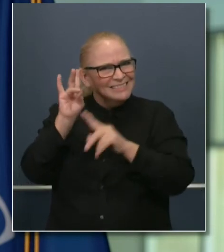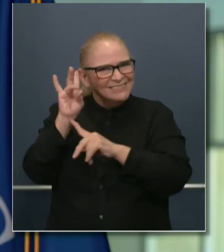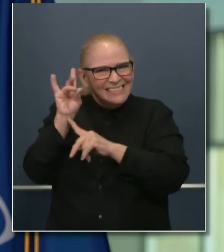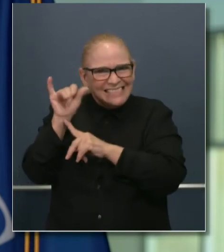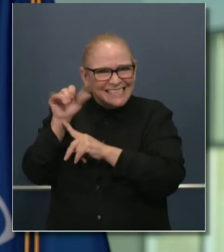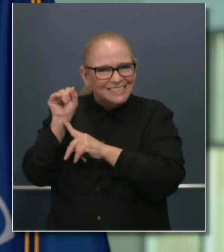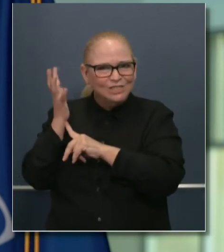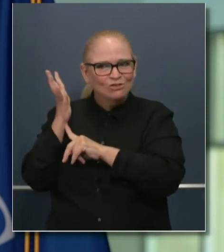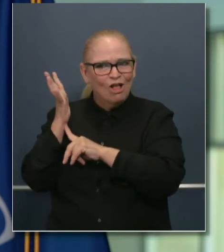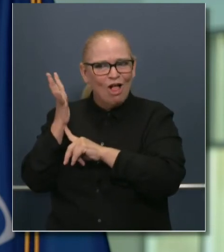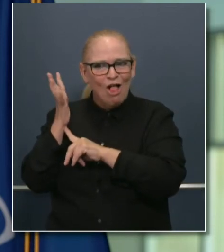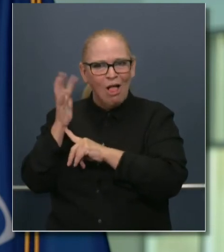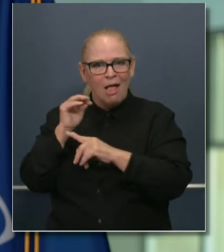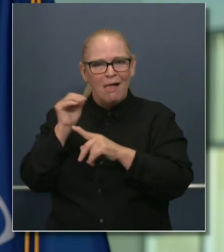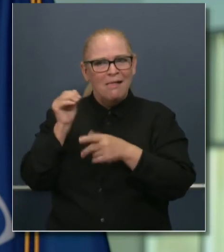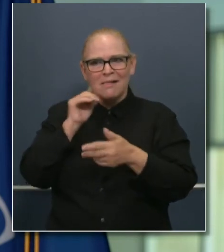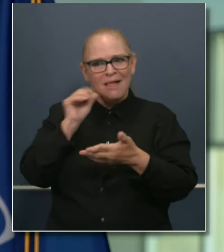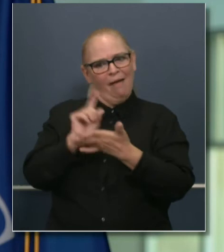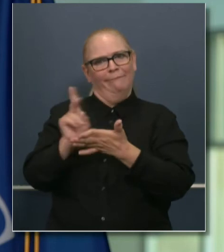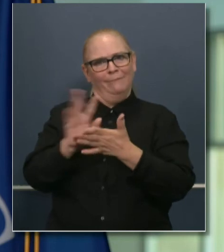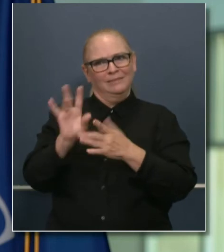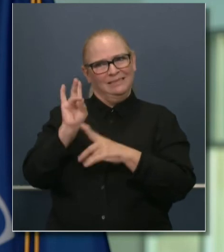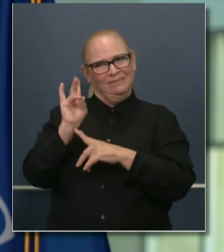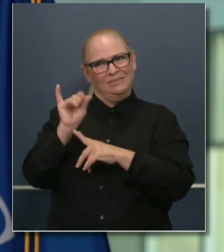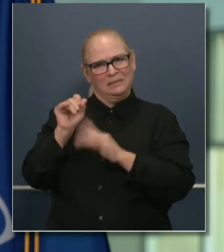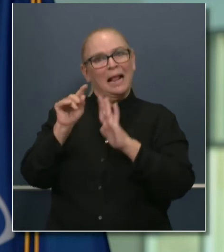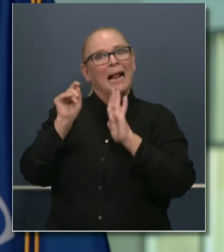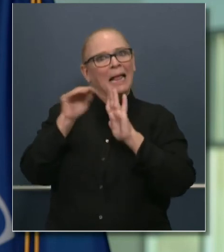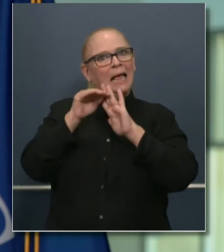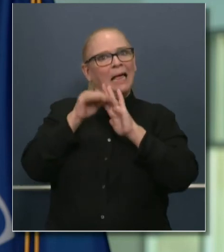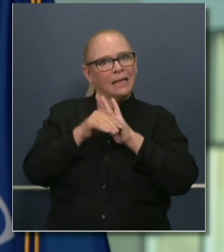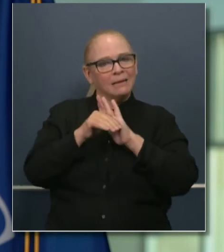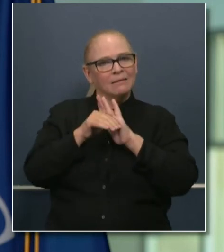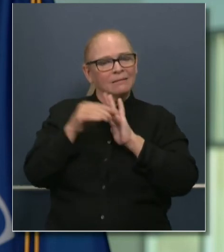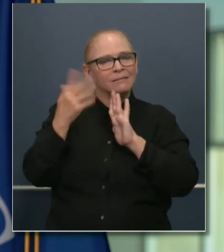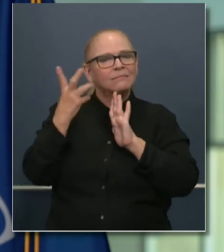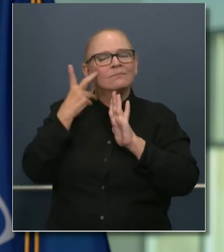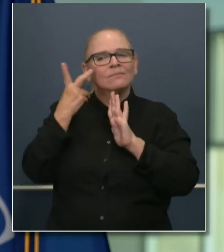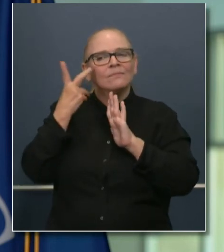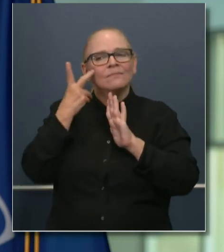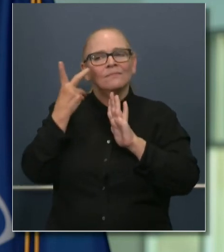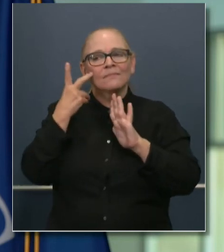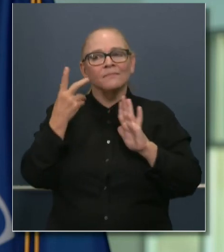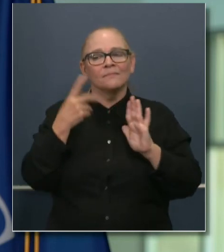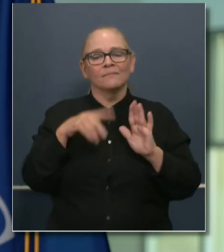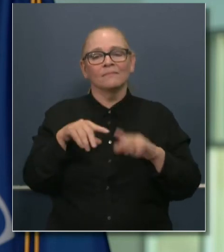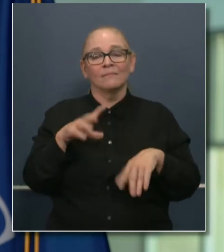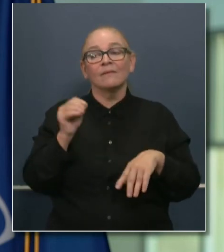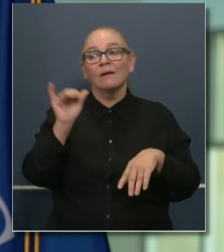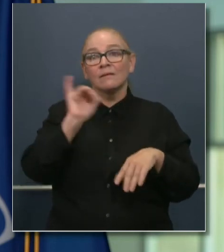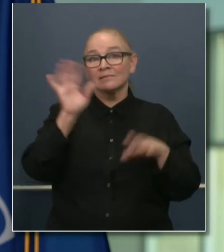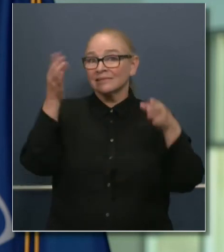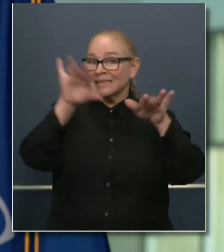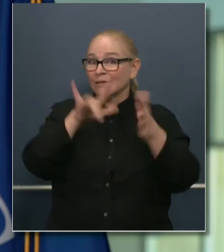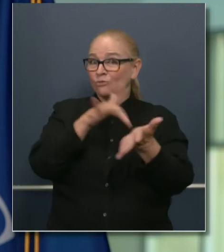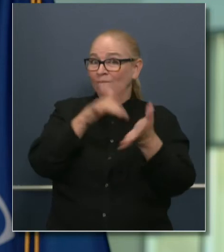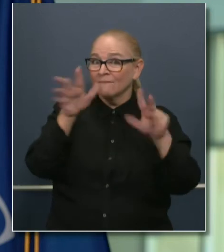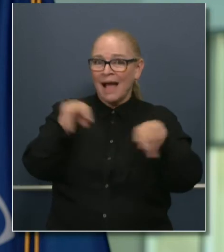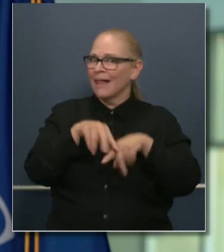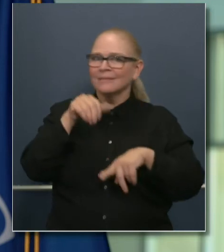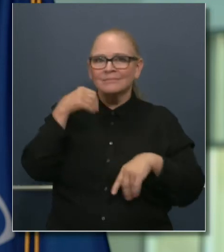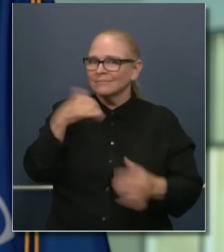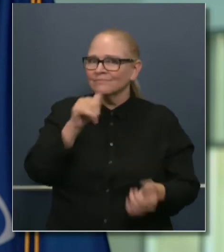some stabilization in most parts of the state, though not in every part of the state. Central Valley being the obvious area of concern,